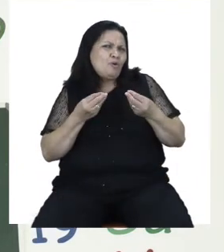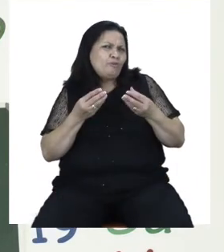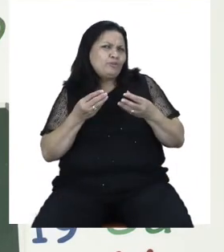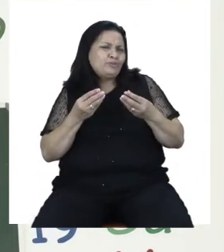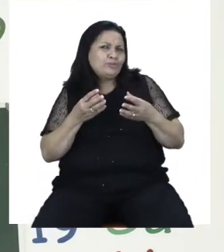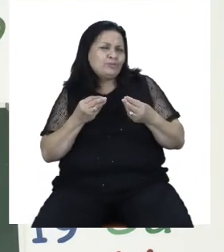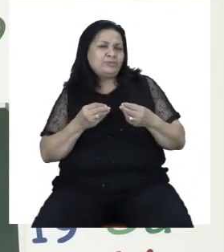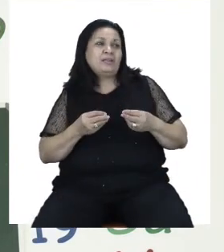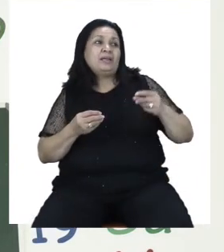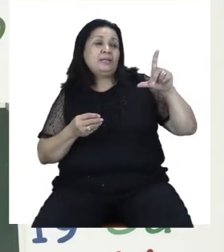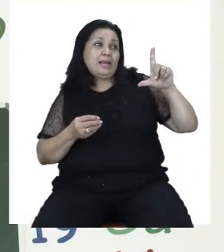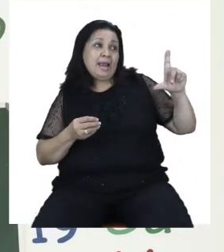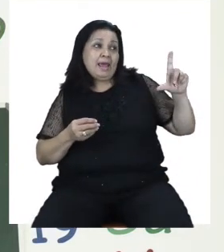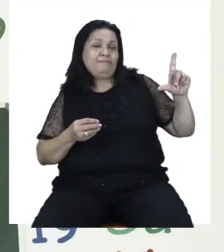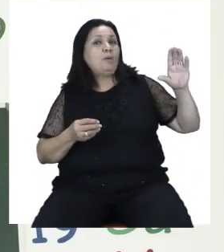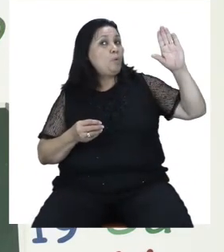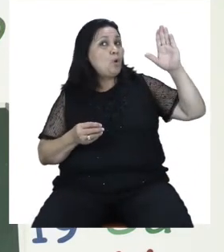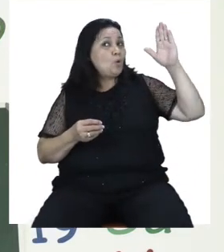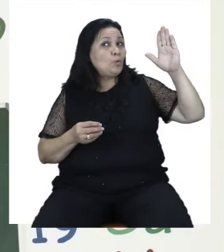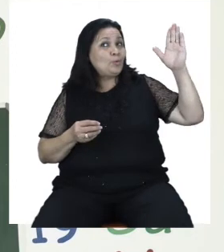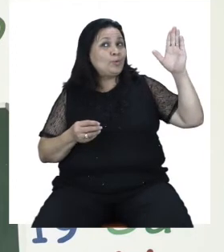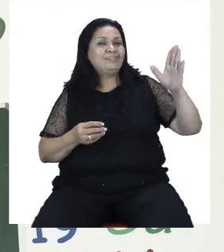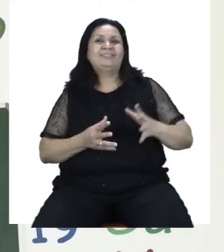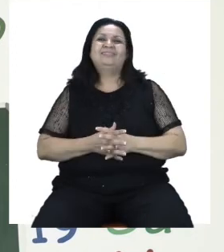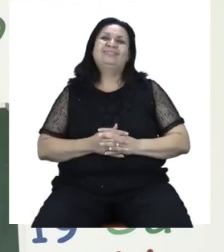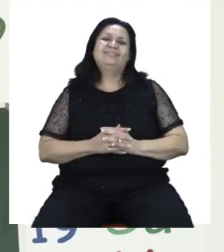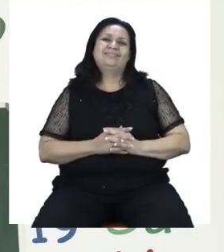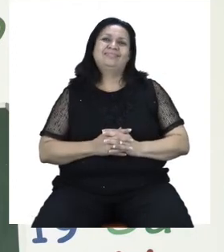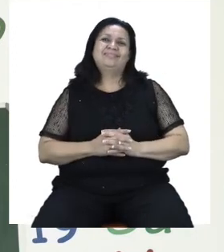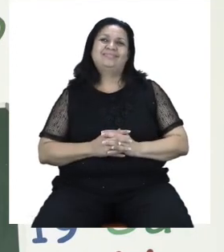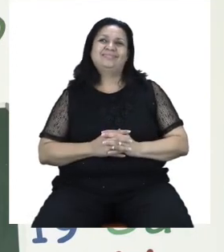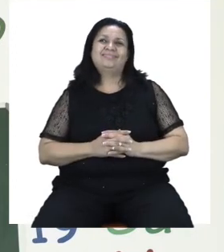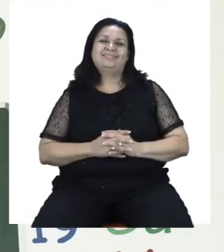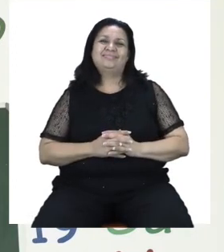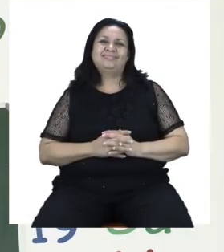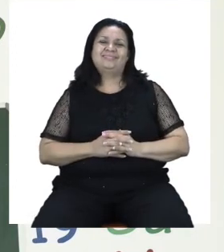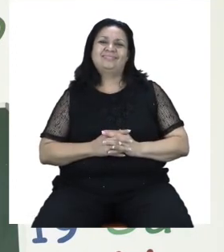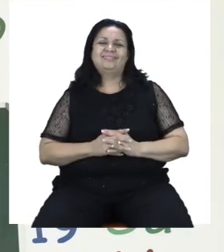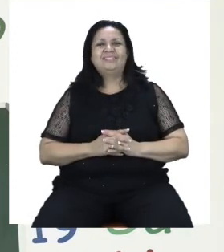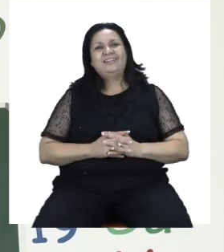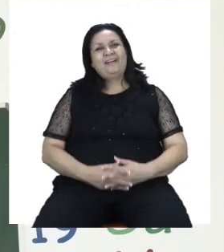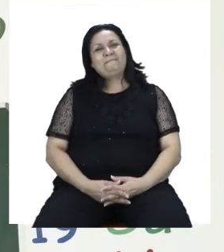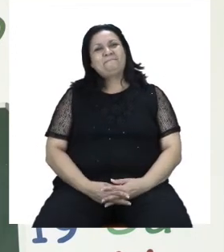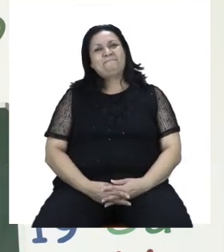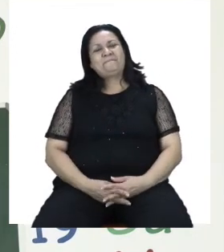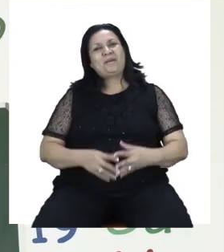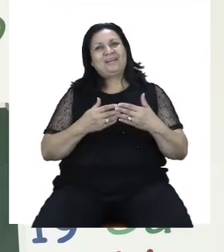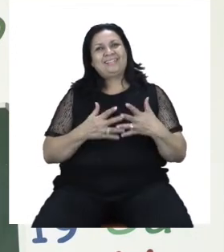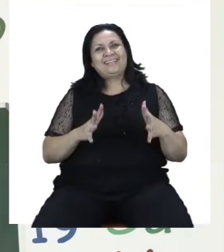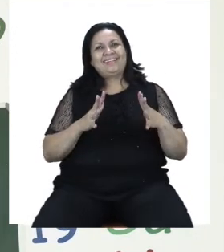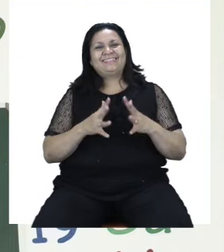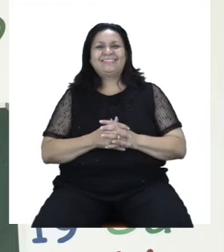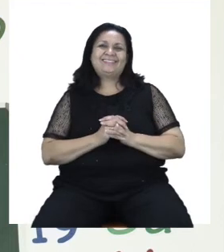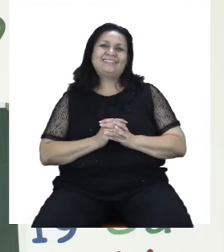to be soft, because I have blue here, will be on this side. Let's see. So we're gonna start.